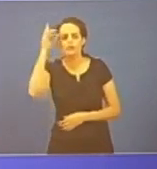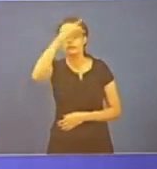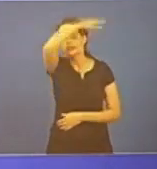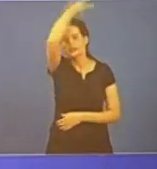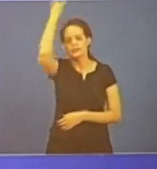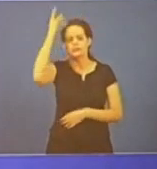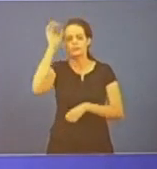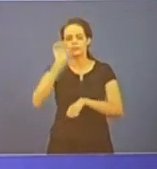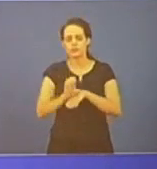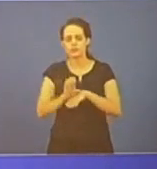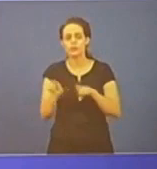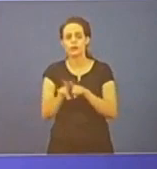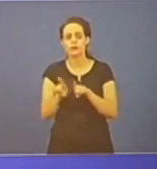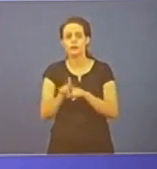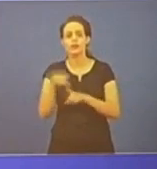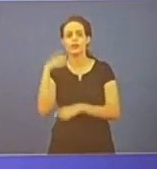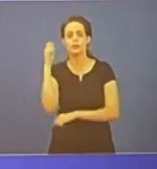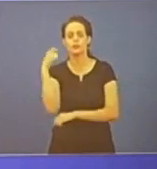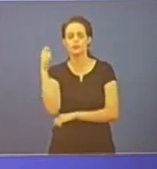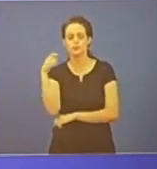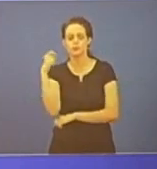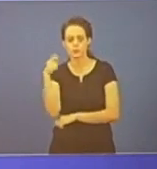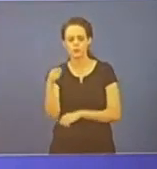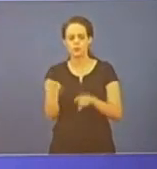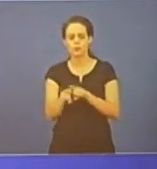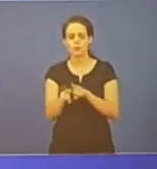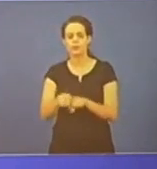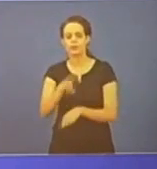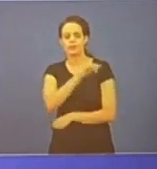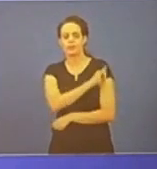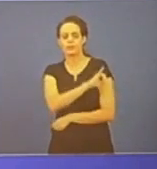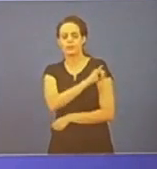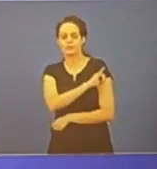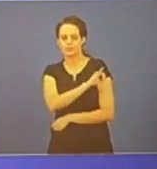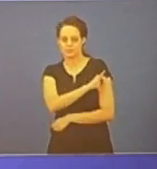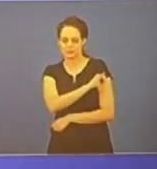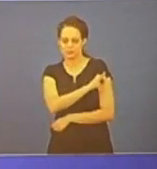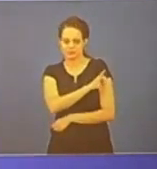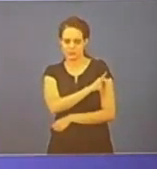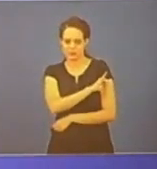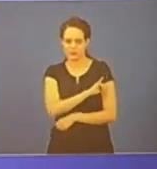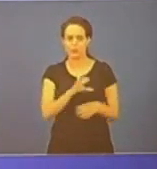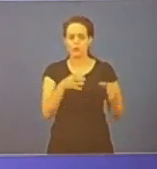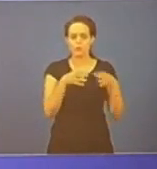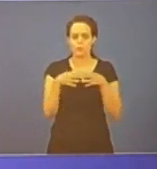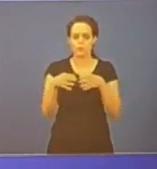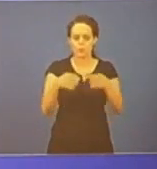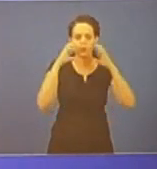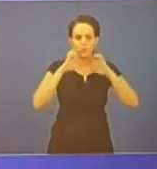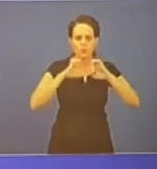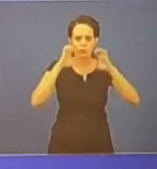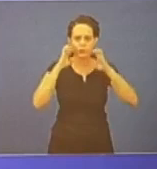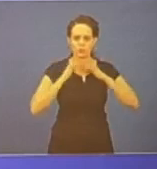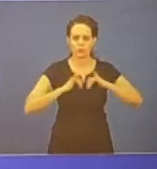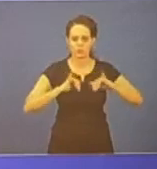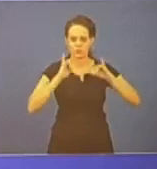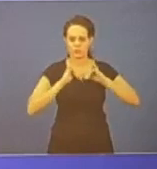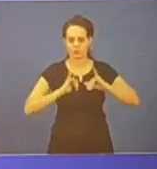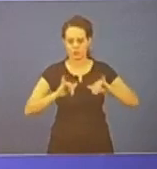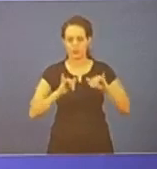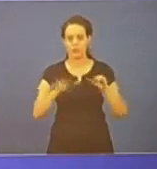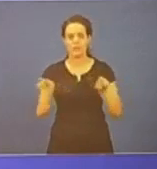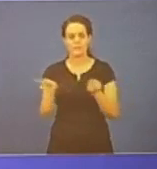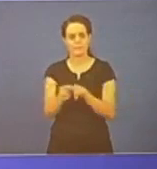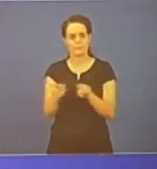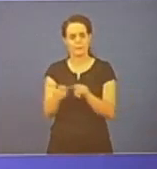As well, an evangelization in Porto Alegre, Rio Grande do Sul, Queimados, Rio de Janeiro, São Gonçalo, Rio